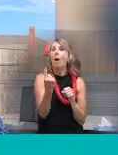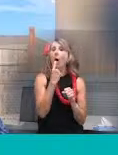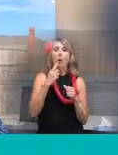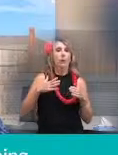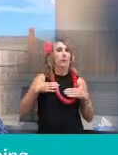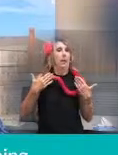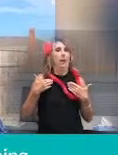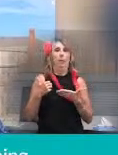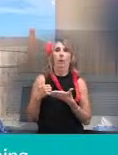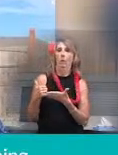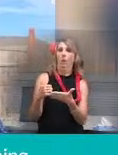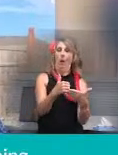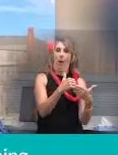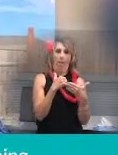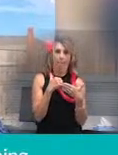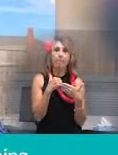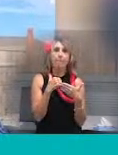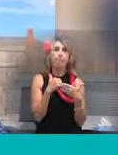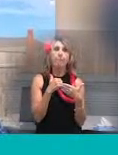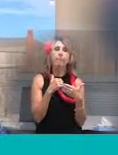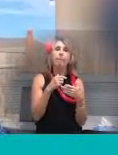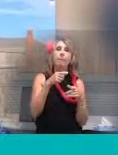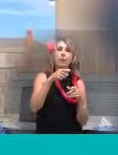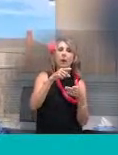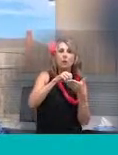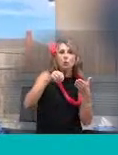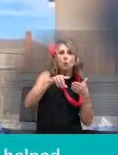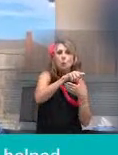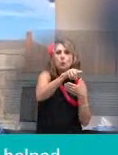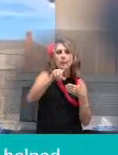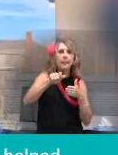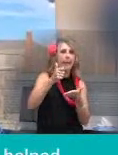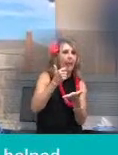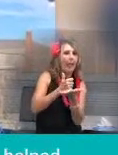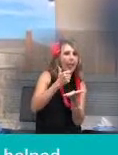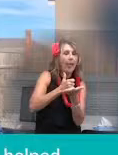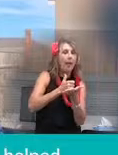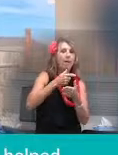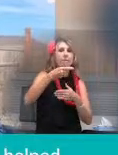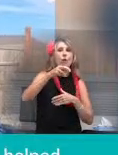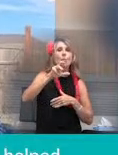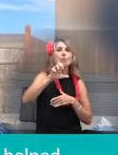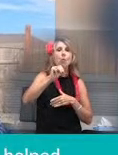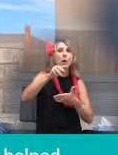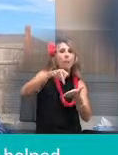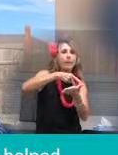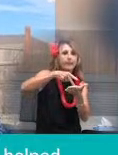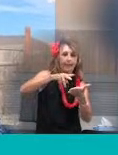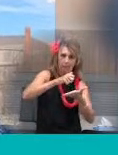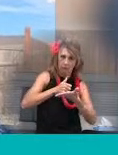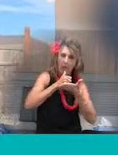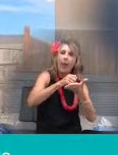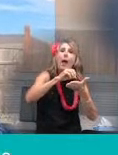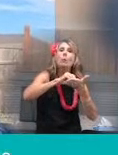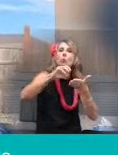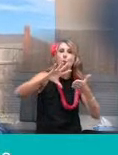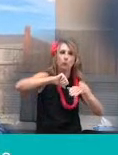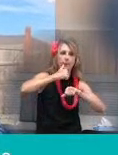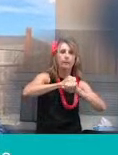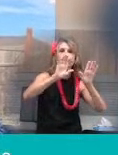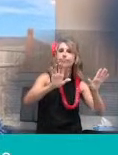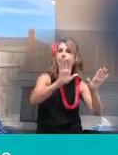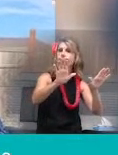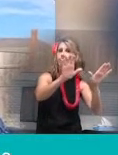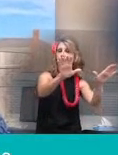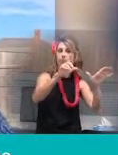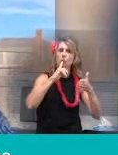needed. She also spent many hours helping students with setups for the annual school prom. Wendy helped to make St. Patrick's a